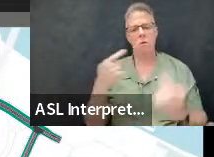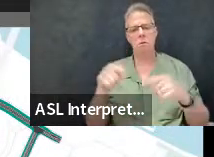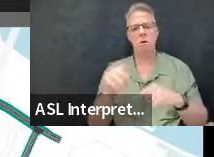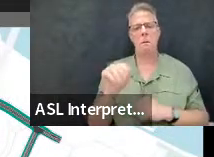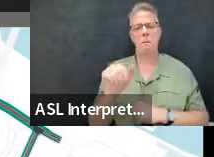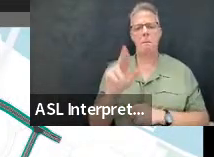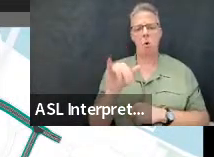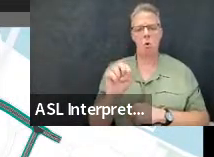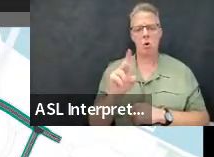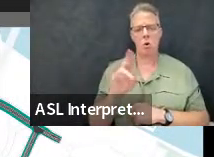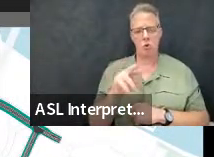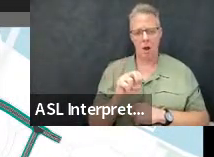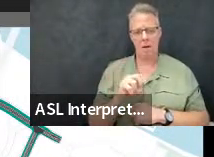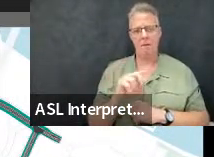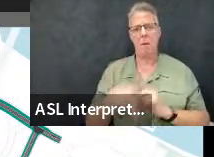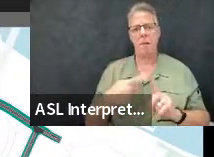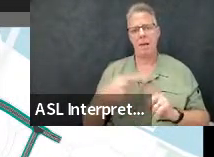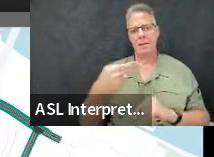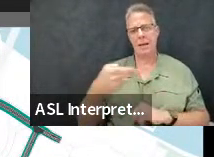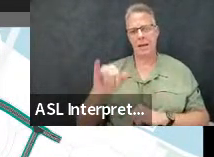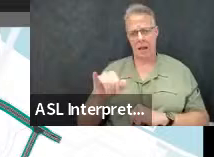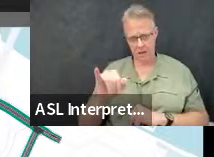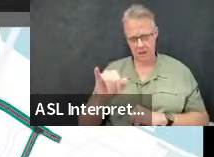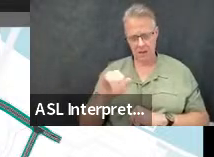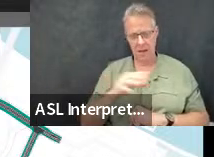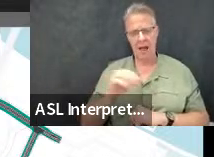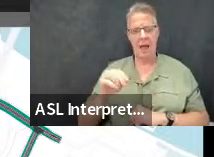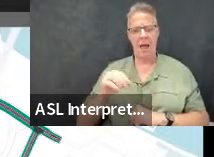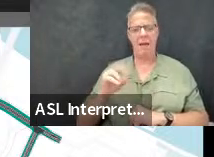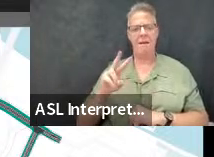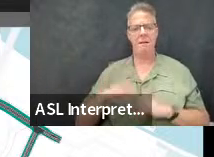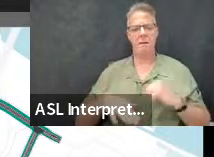Drive as well as Hayden Island and some at Victory Boulevard.